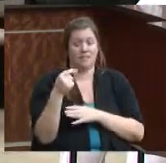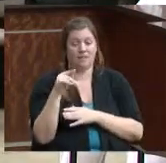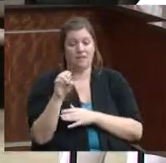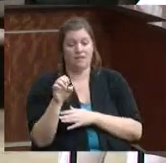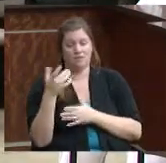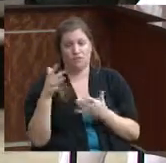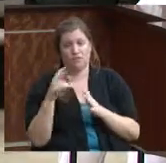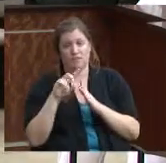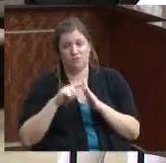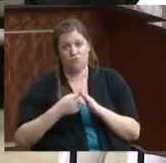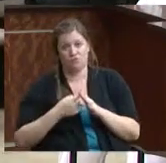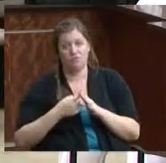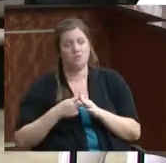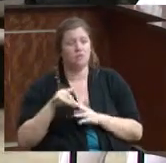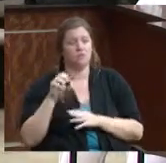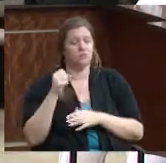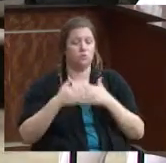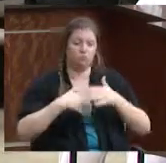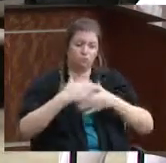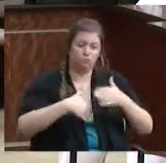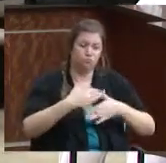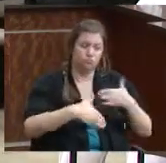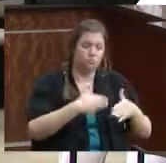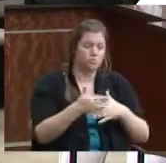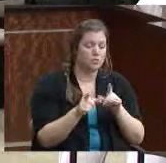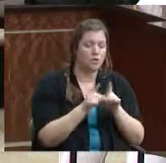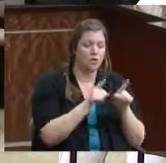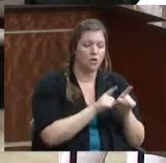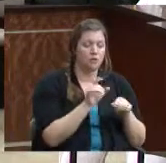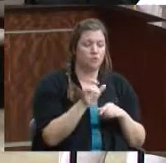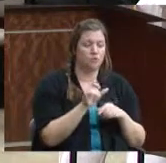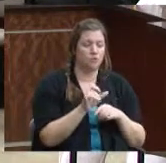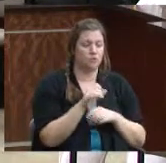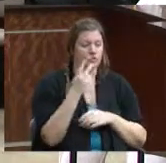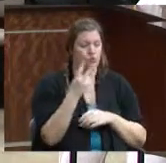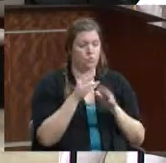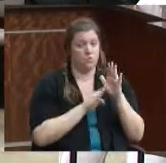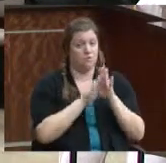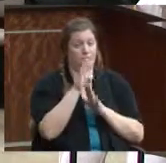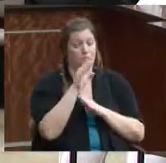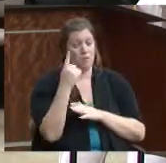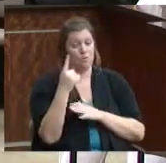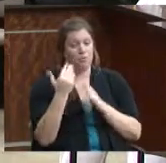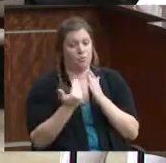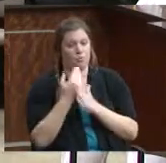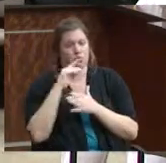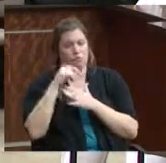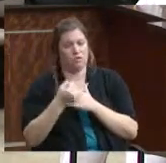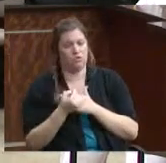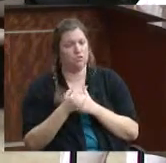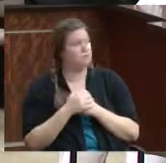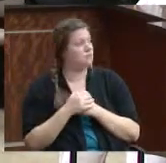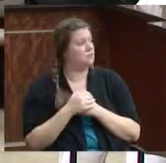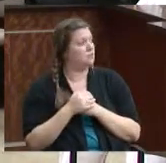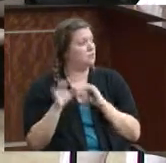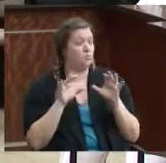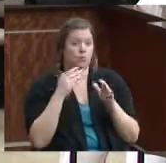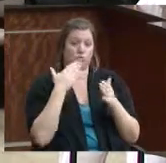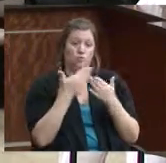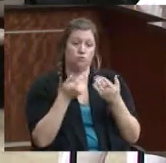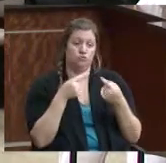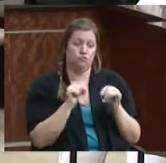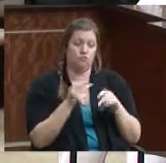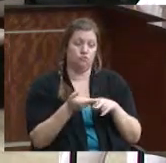has already started, and so it's moving right along. So two redevelopments and one new project, and we're doing pretty good